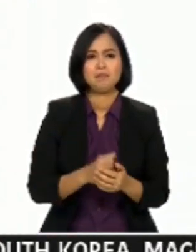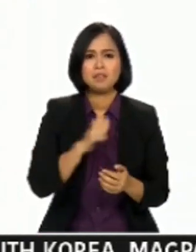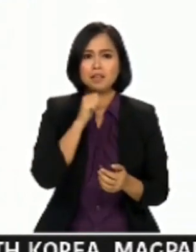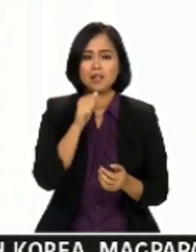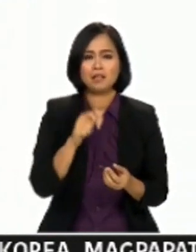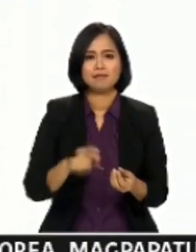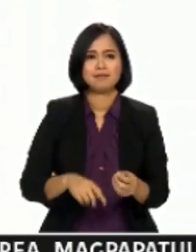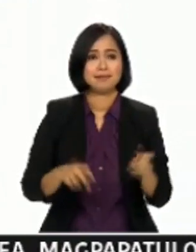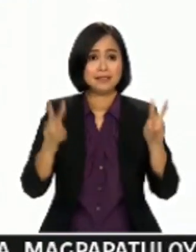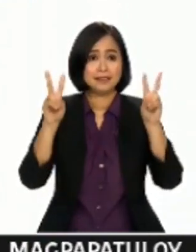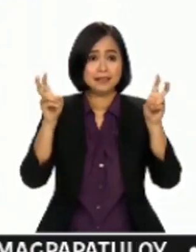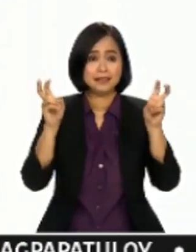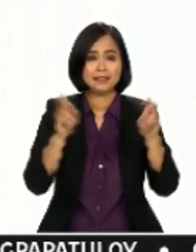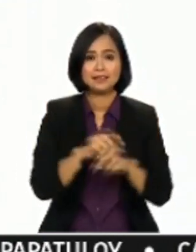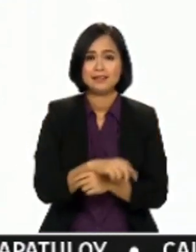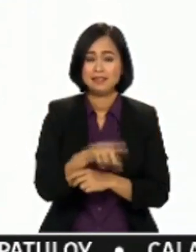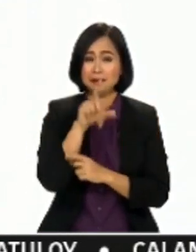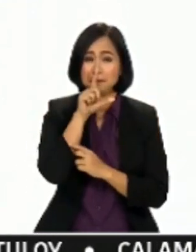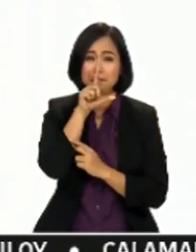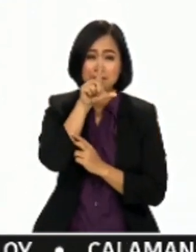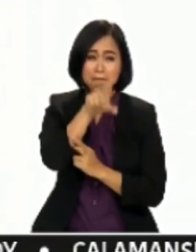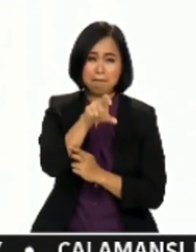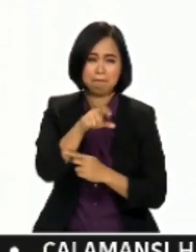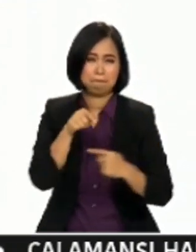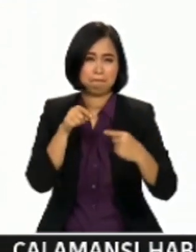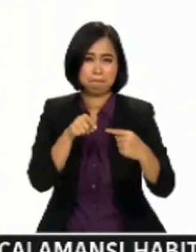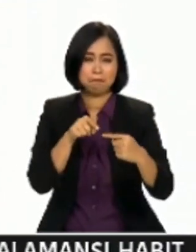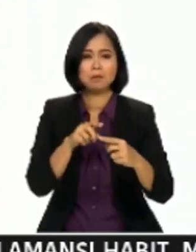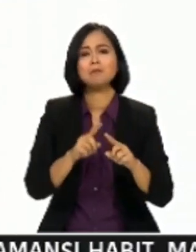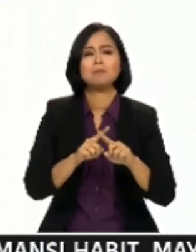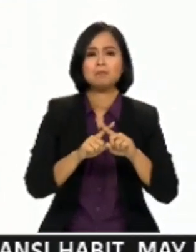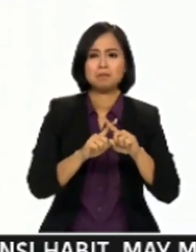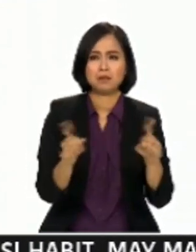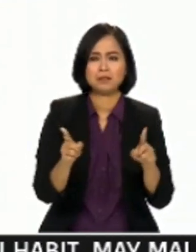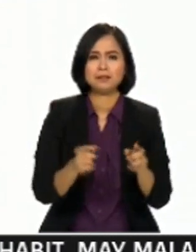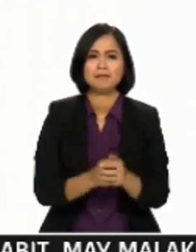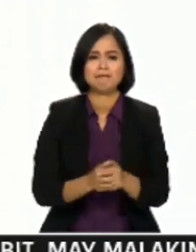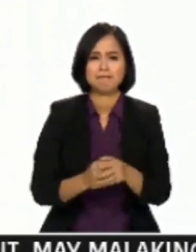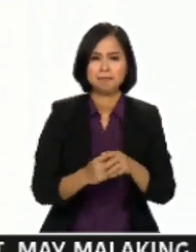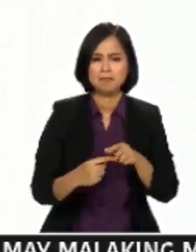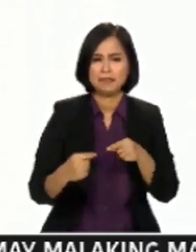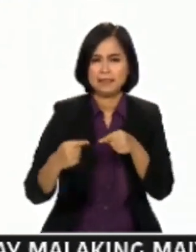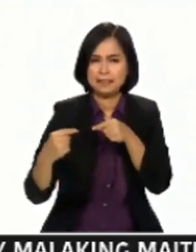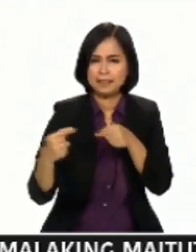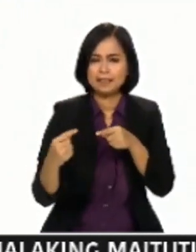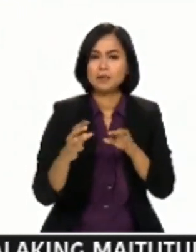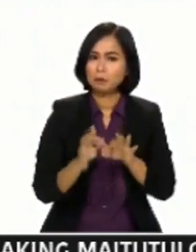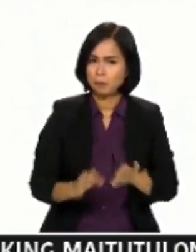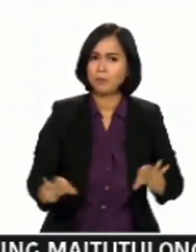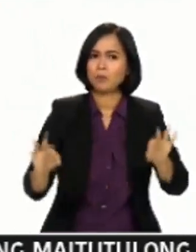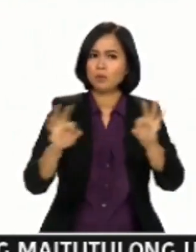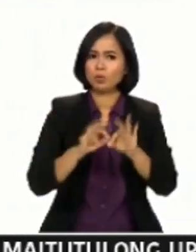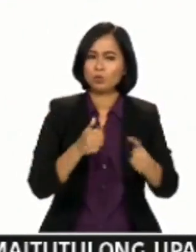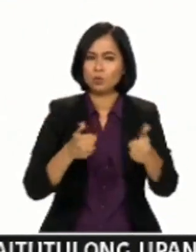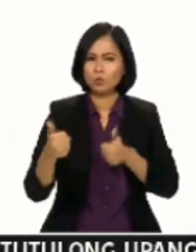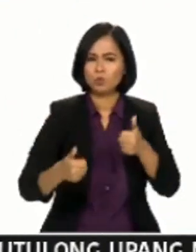in the fight, but the fight in the eagle that matters.